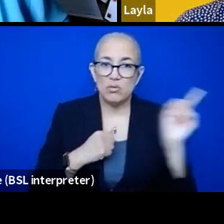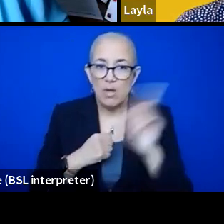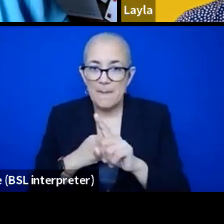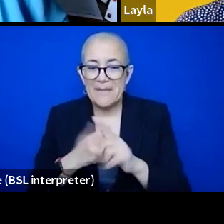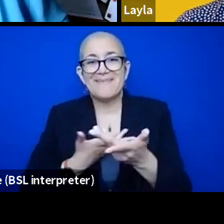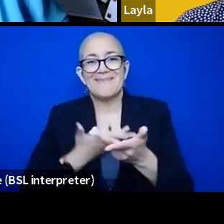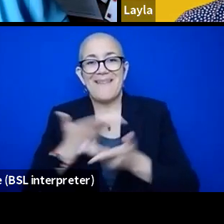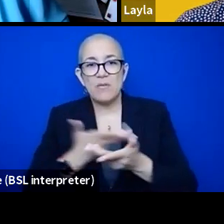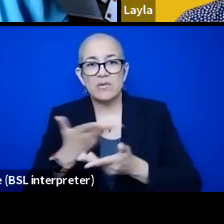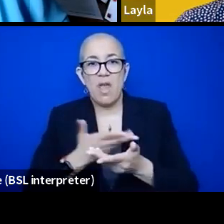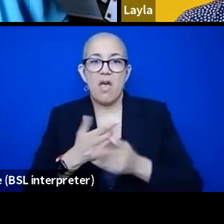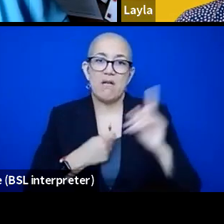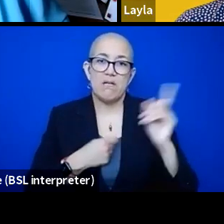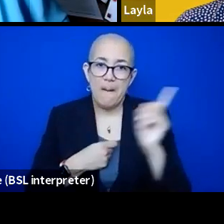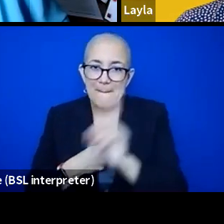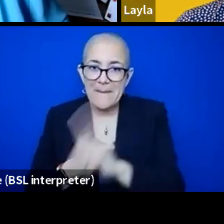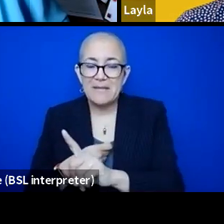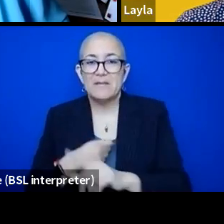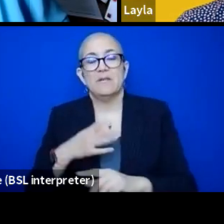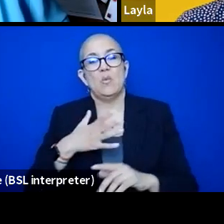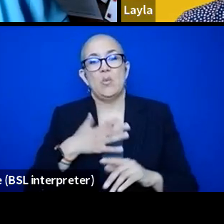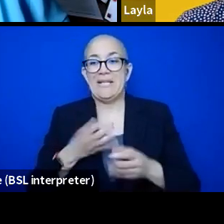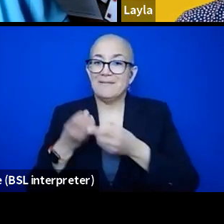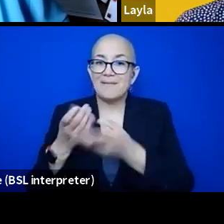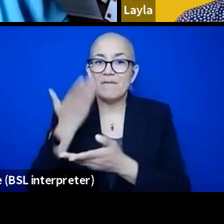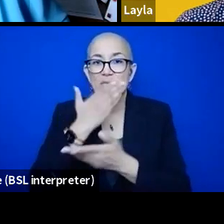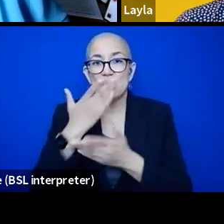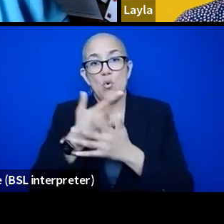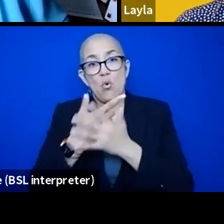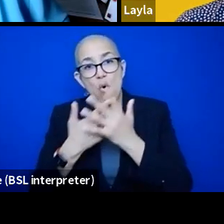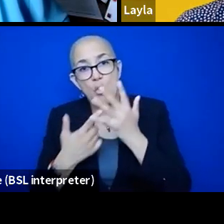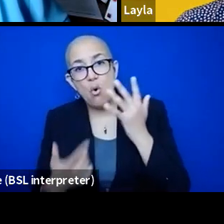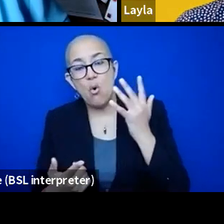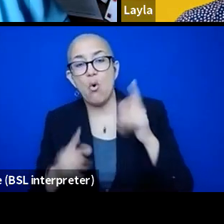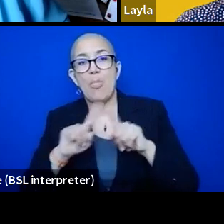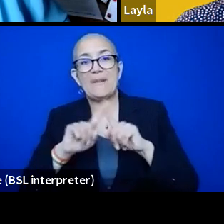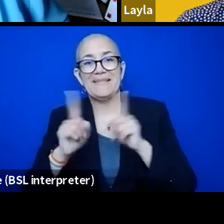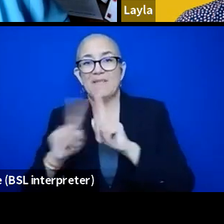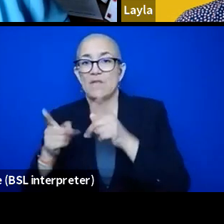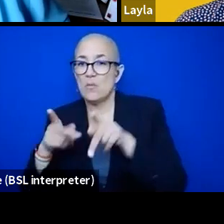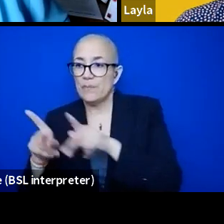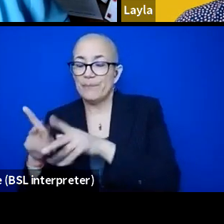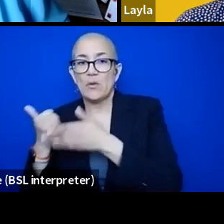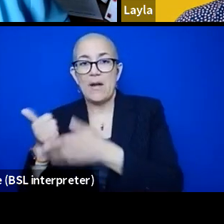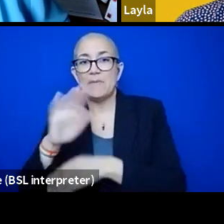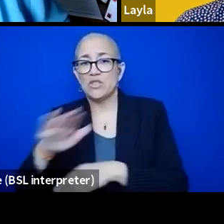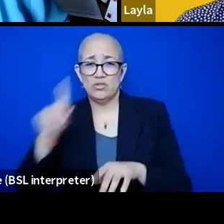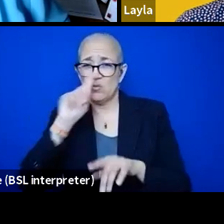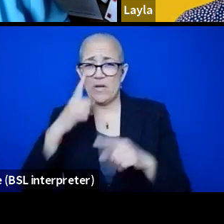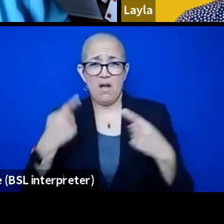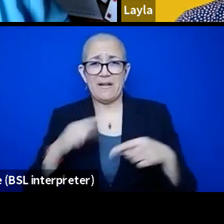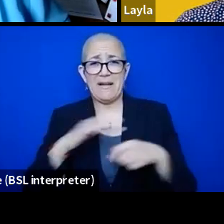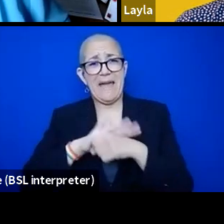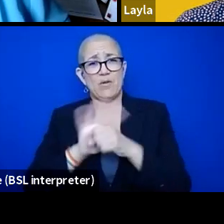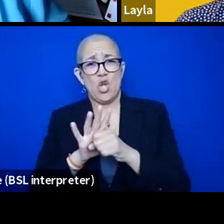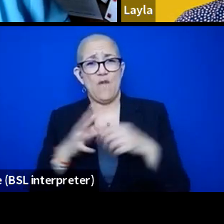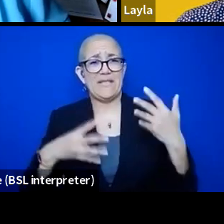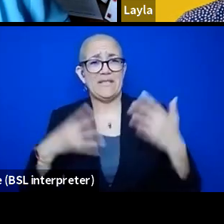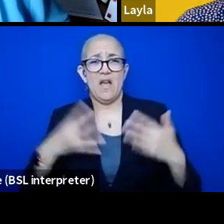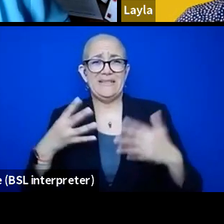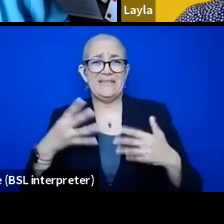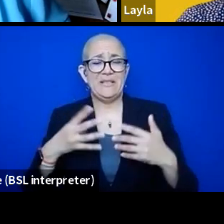We've got to give the schools all the tools to help our children. We cannot allow this COVID-19 to